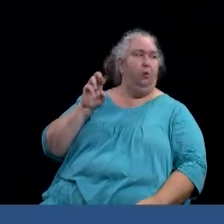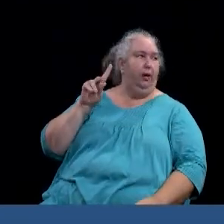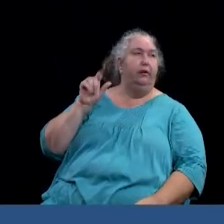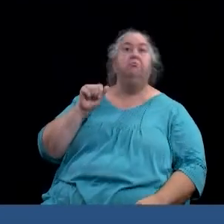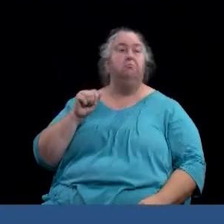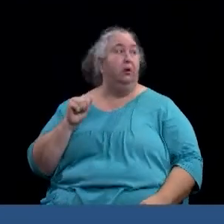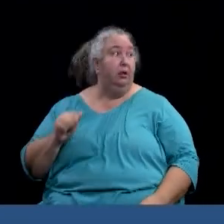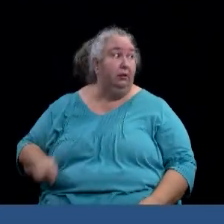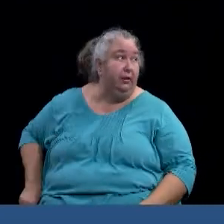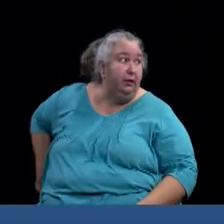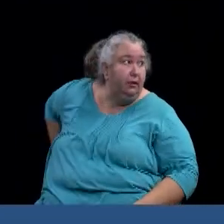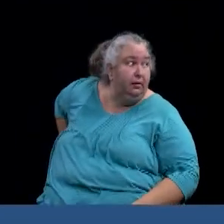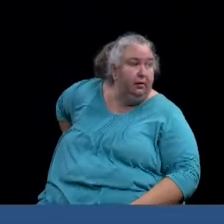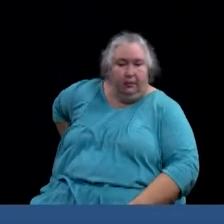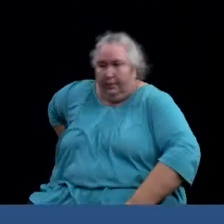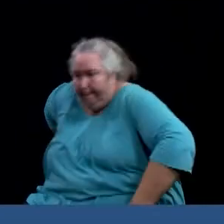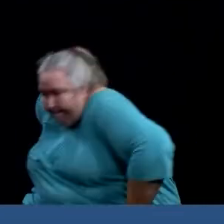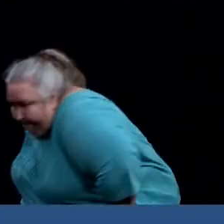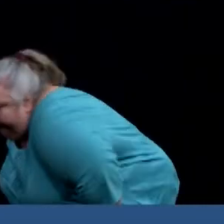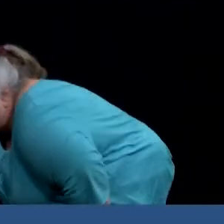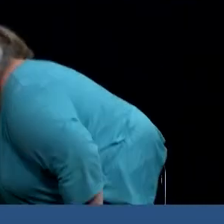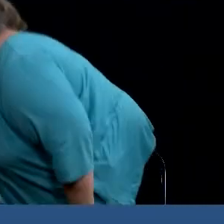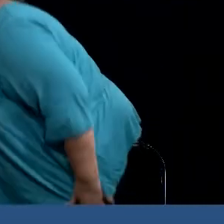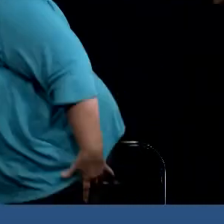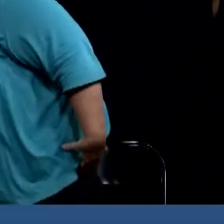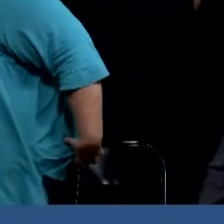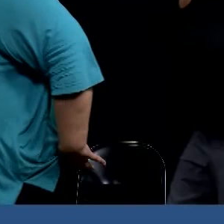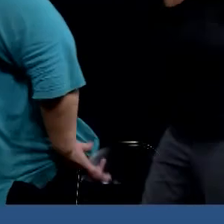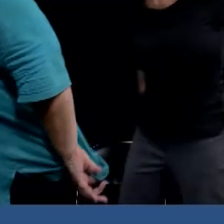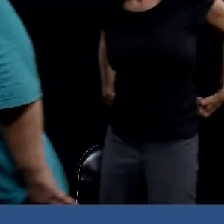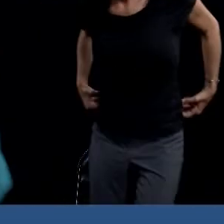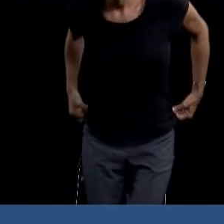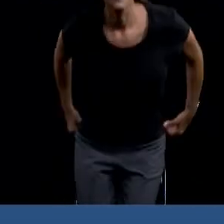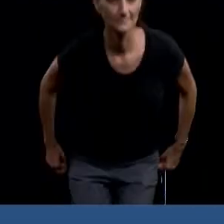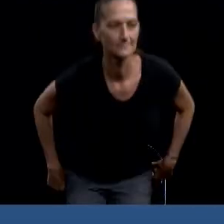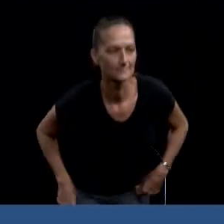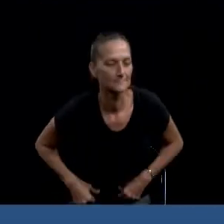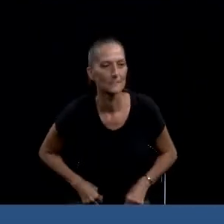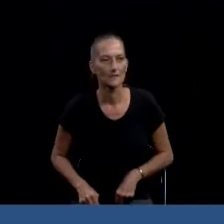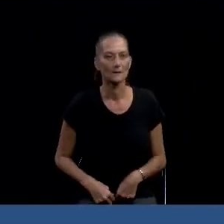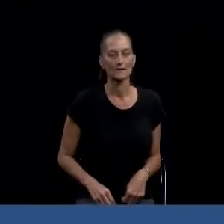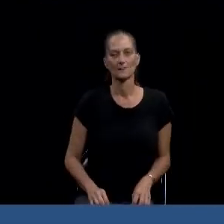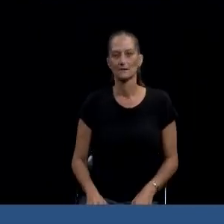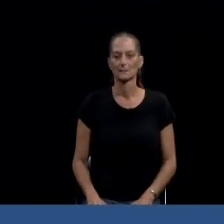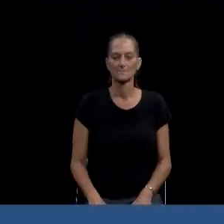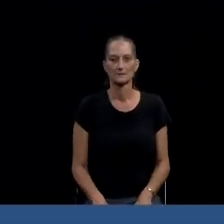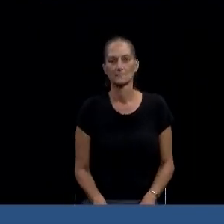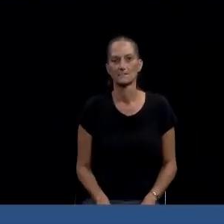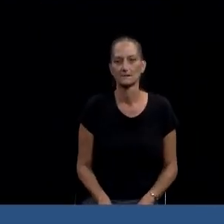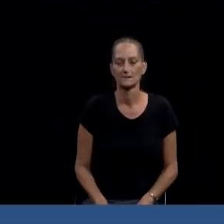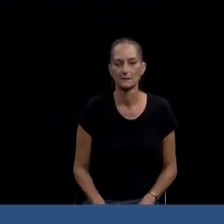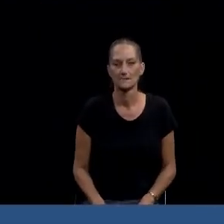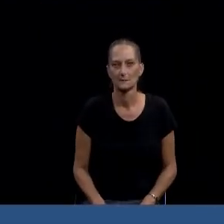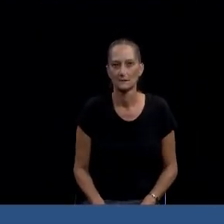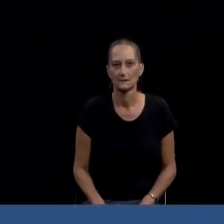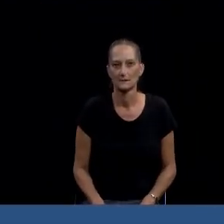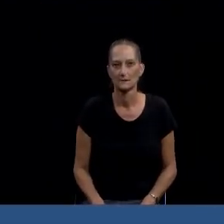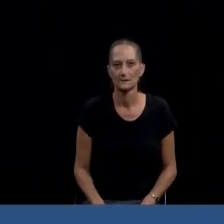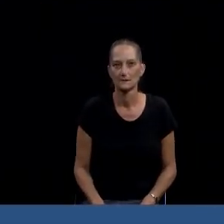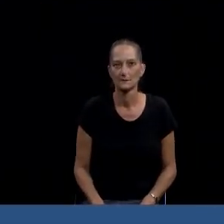Thanks. And Citibank is the subordinated debt buyer, and they're serving as investment banker as well,